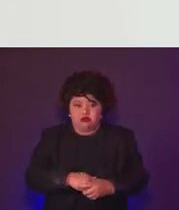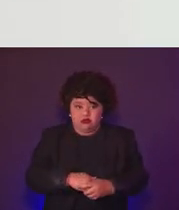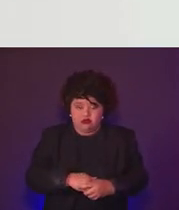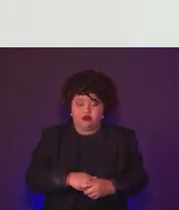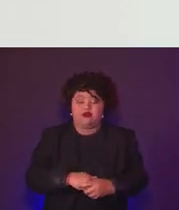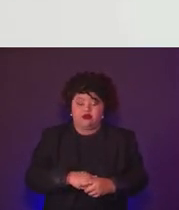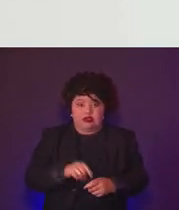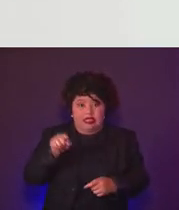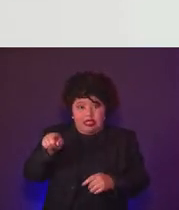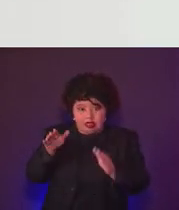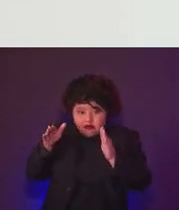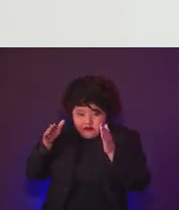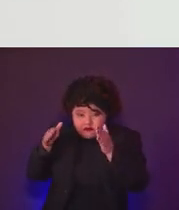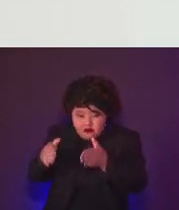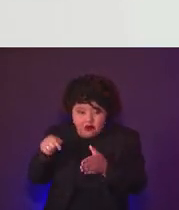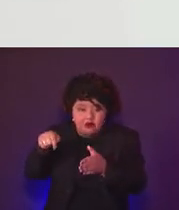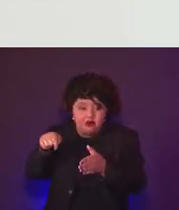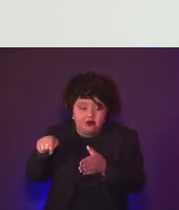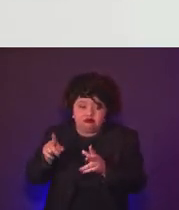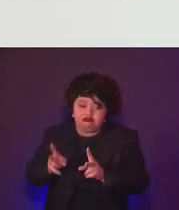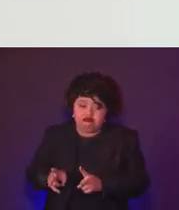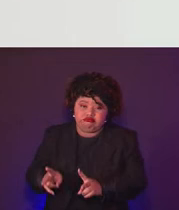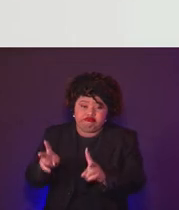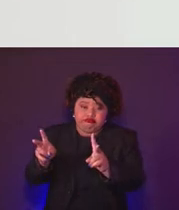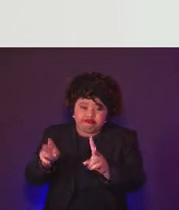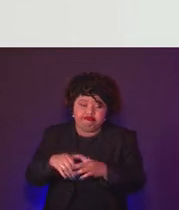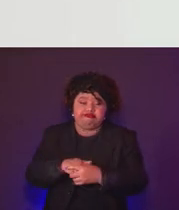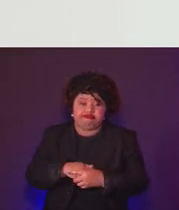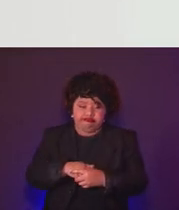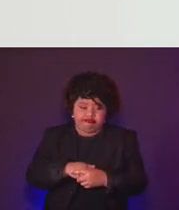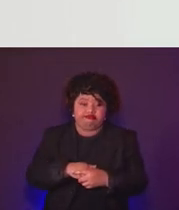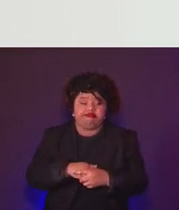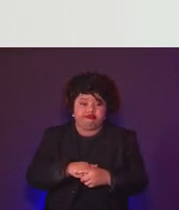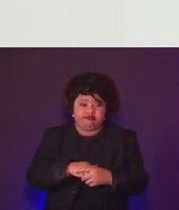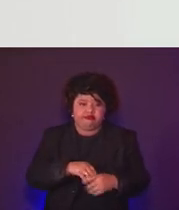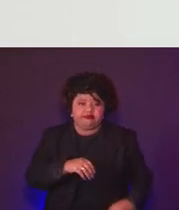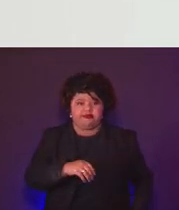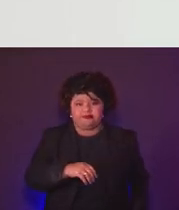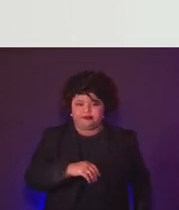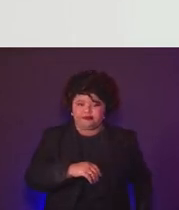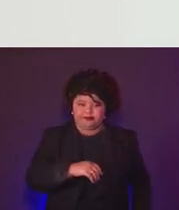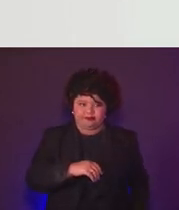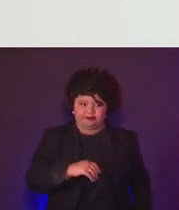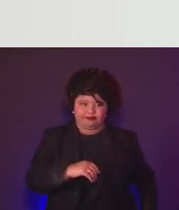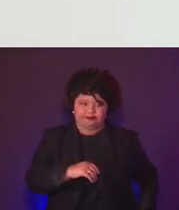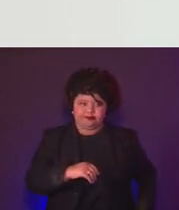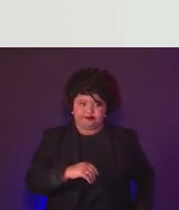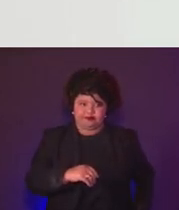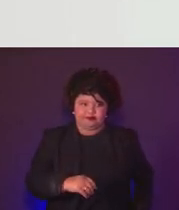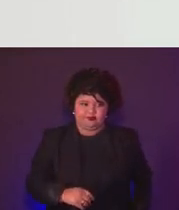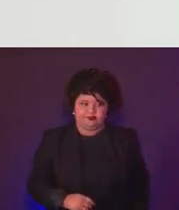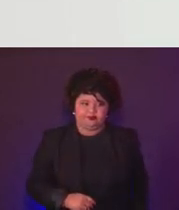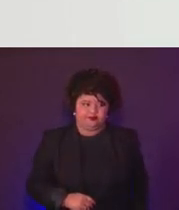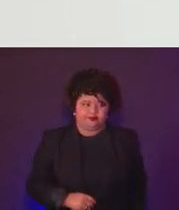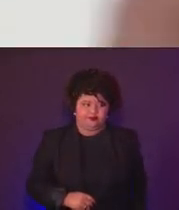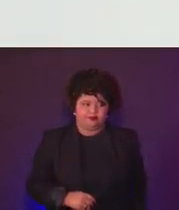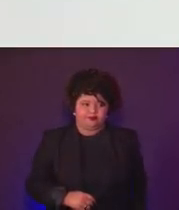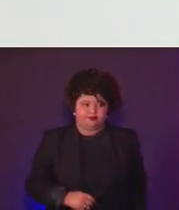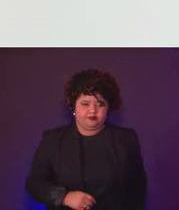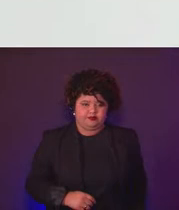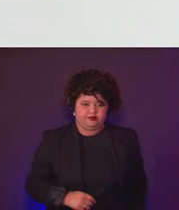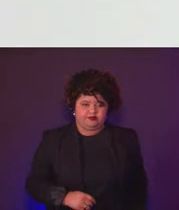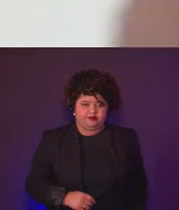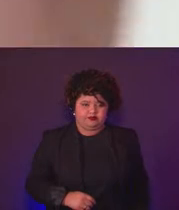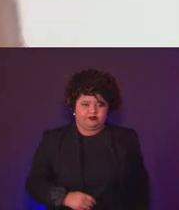how what he did as a reporter influenced the way he thought about that. And so he would tell our students about being